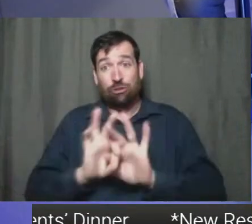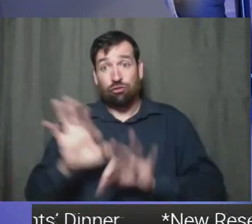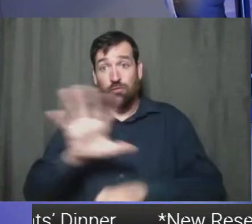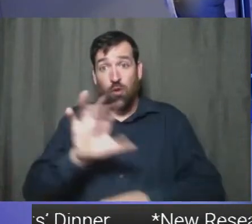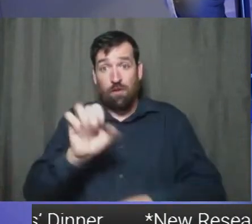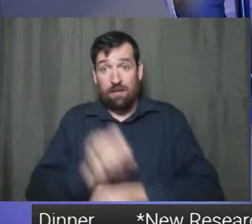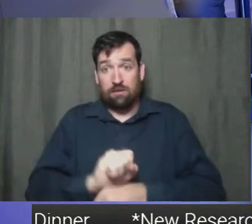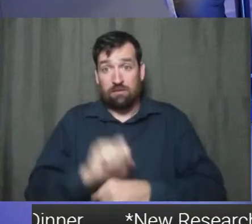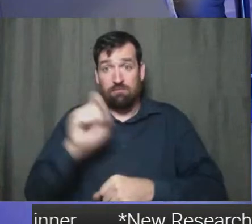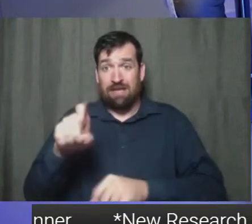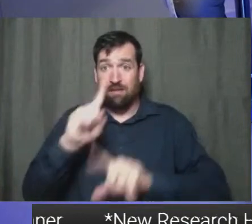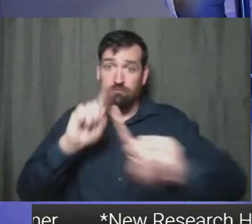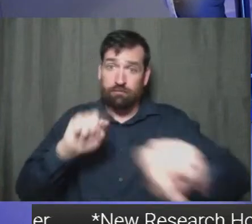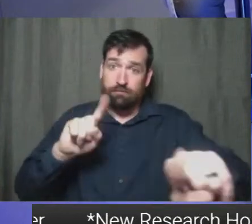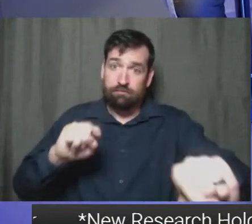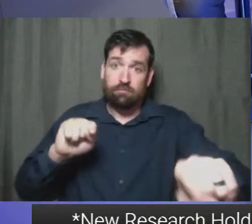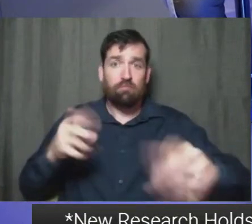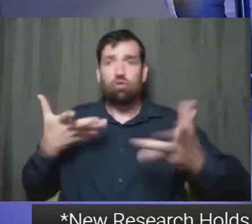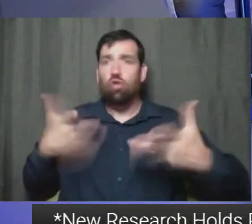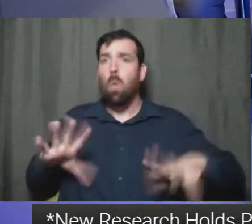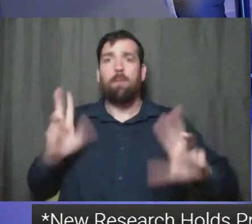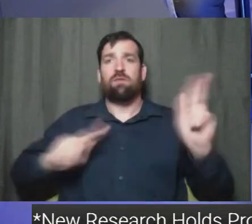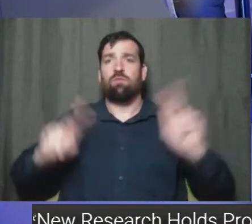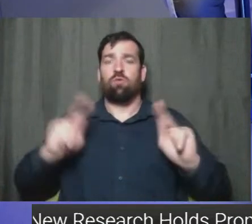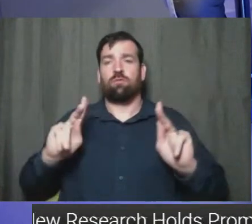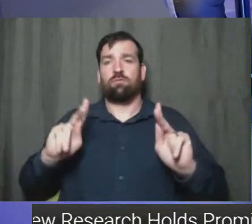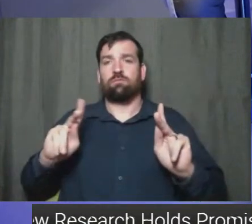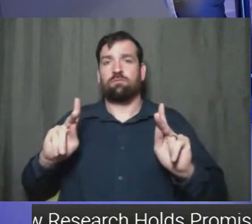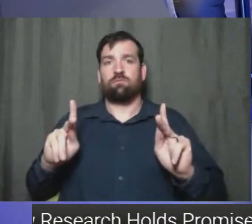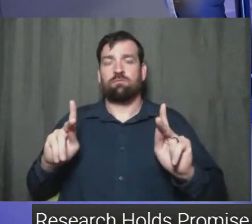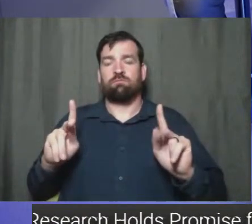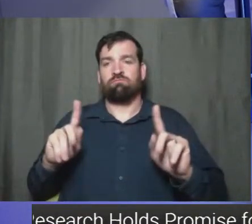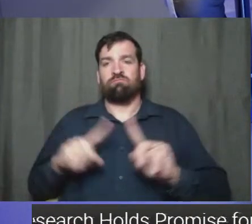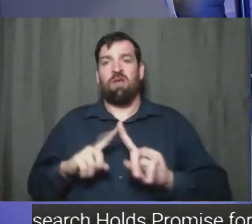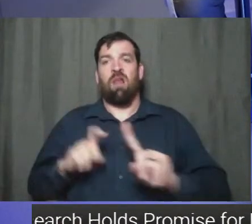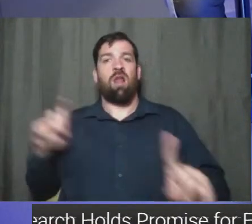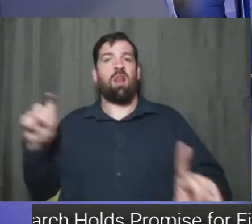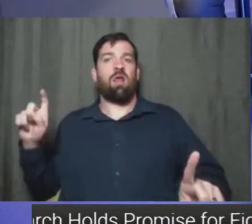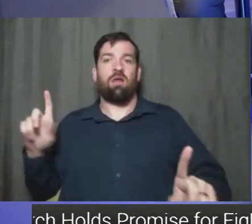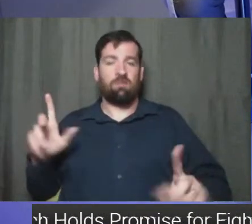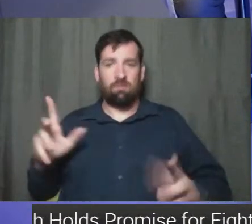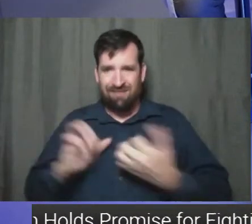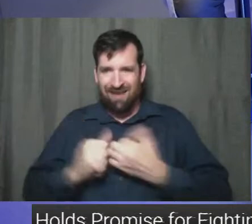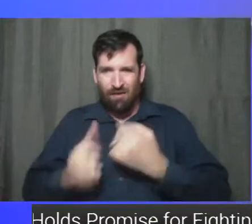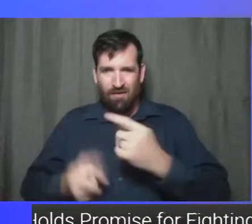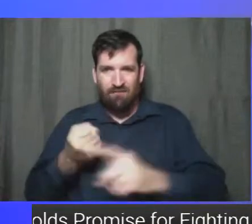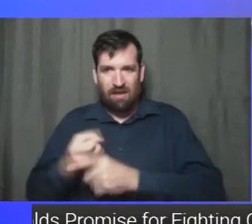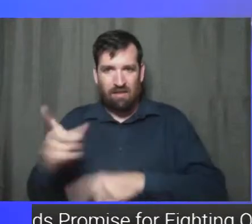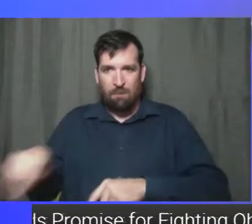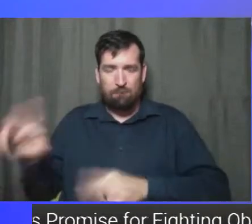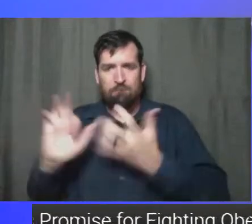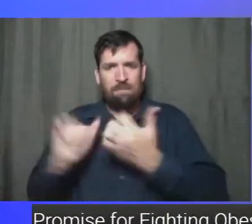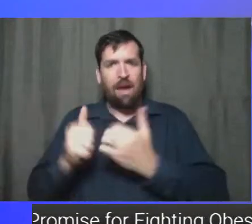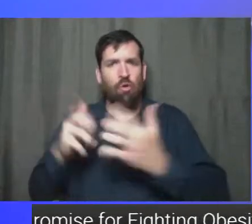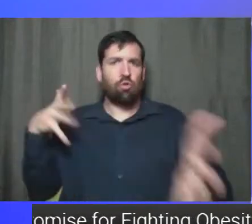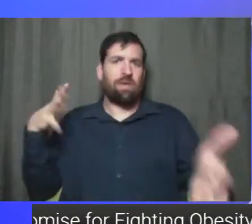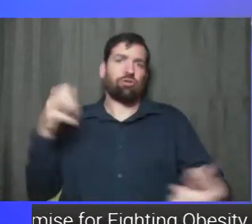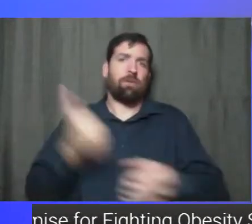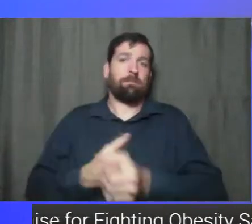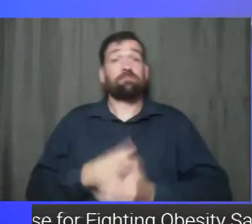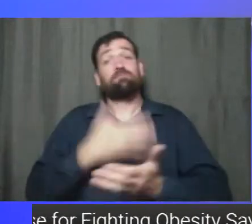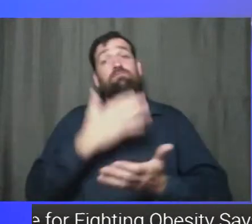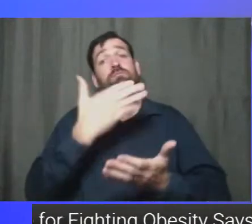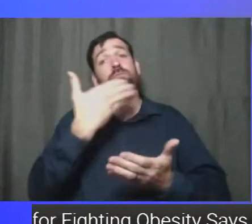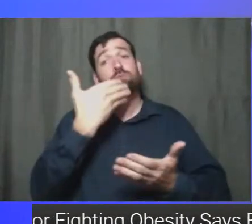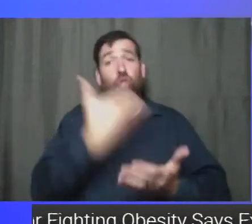and we don't want people keeping screenings away or at bay. So how did it affect them, and how are you playing catch up? So there's some good things and some bad things that came out of COVID